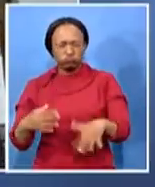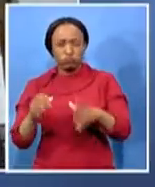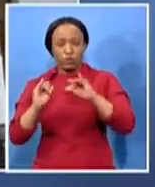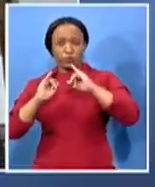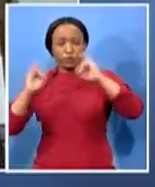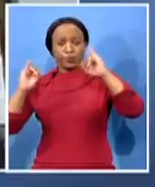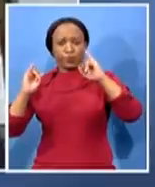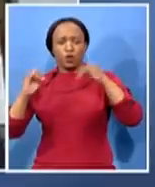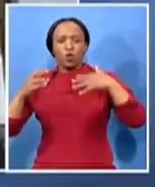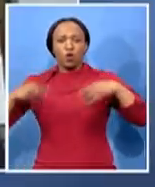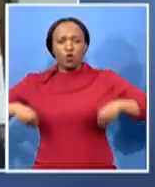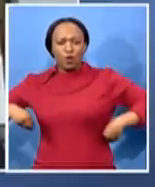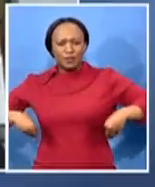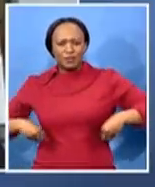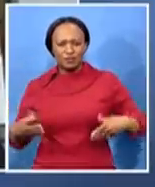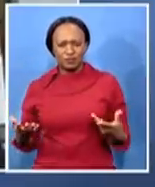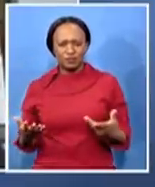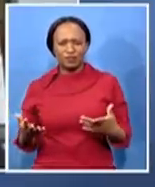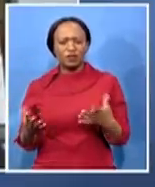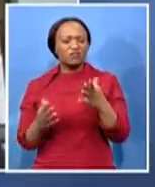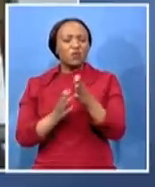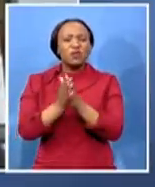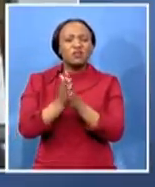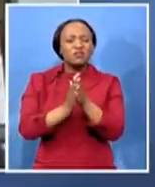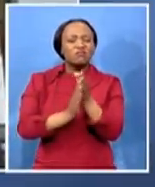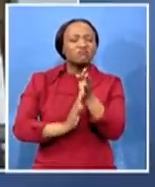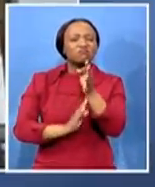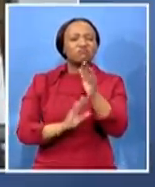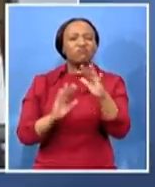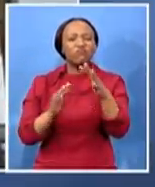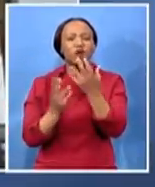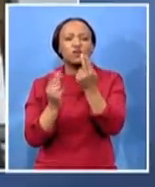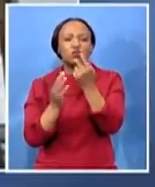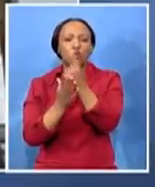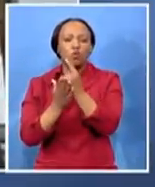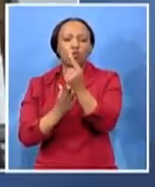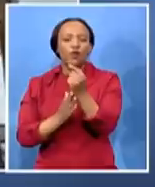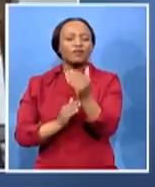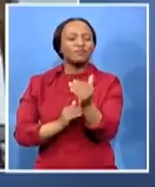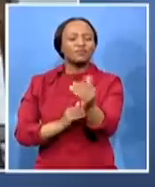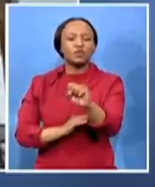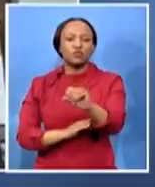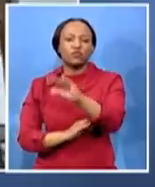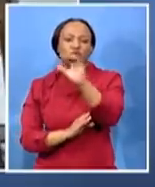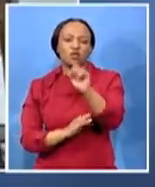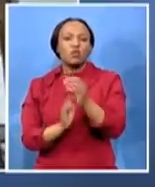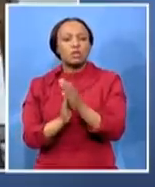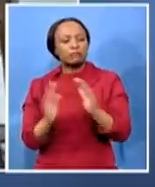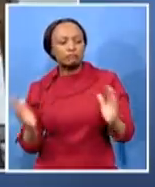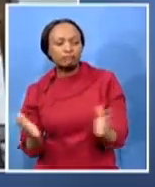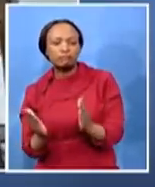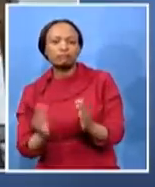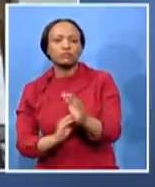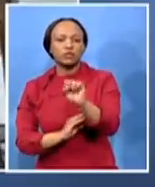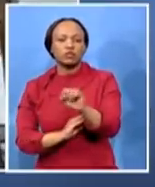look forward to in the new week in South Africa that can encourage South Africans that governance is still in